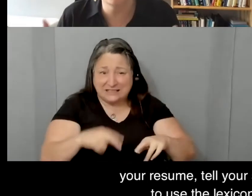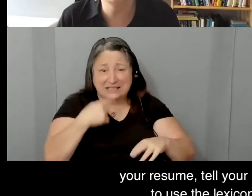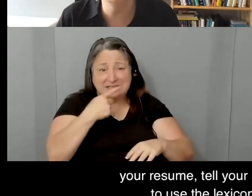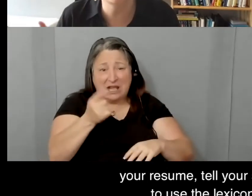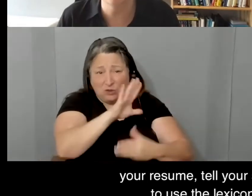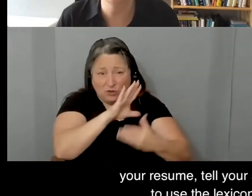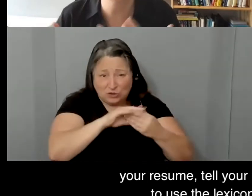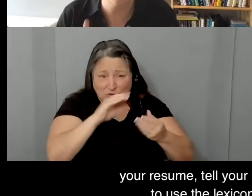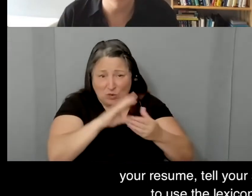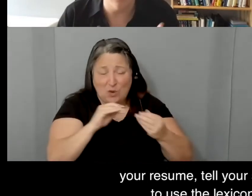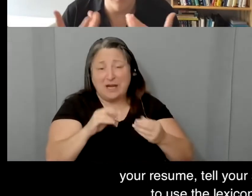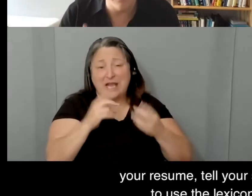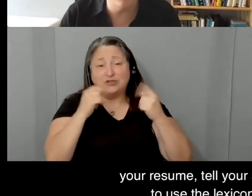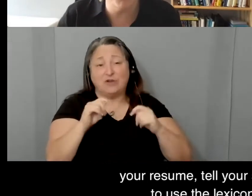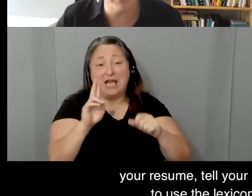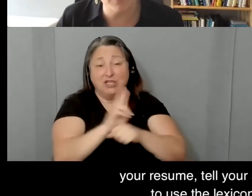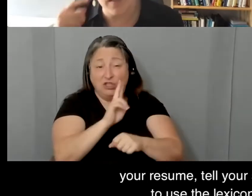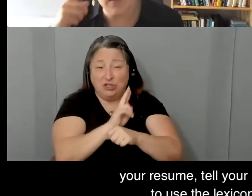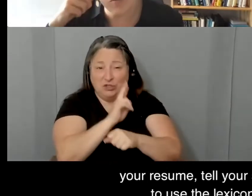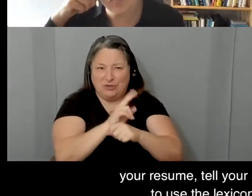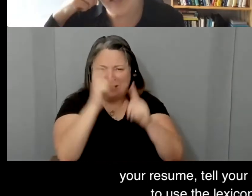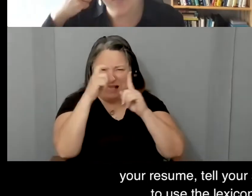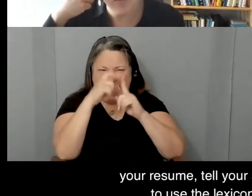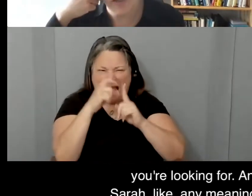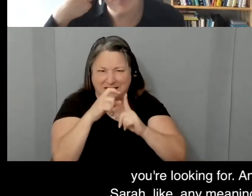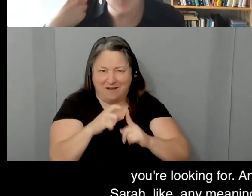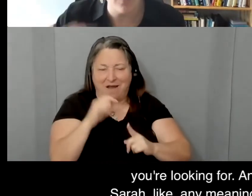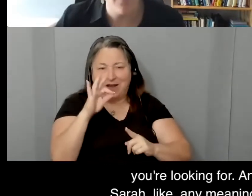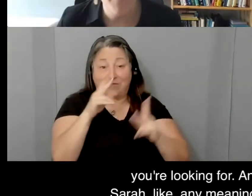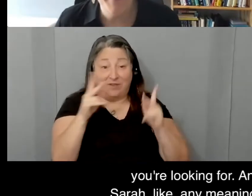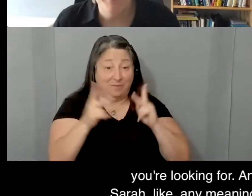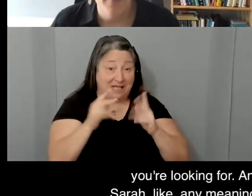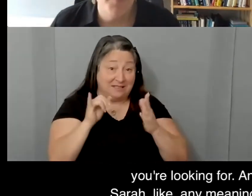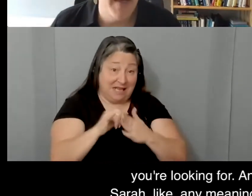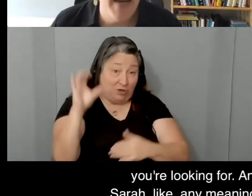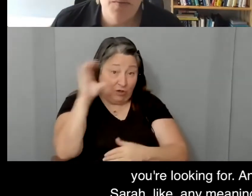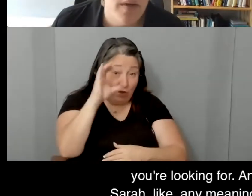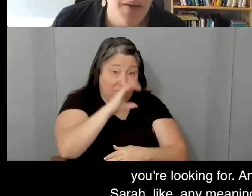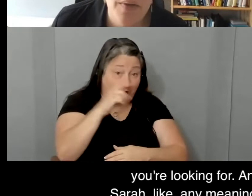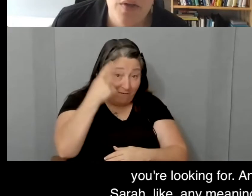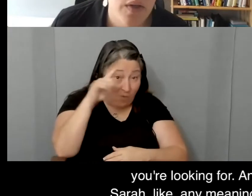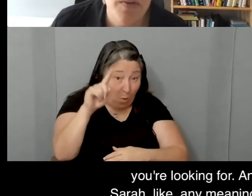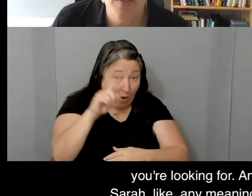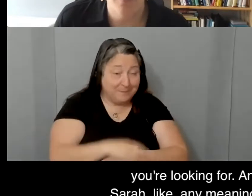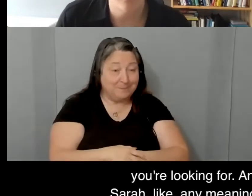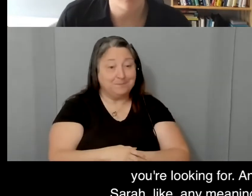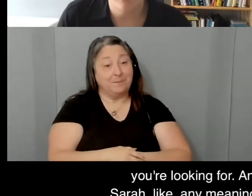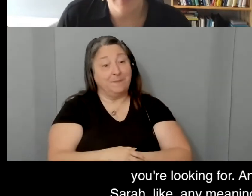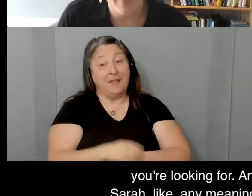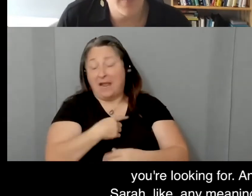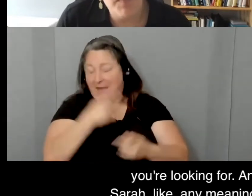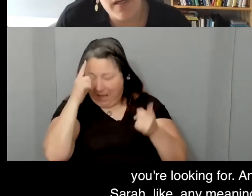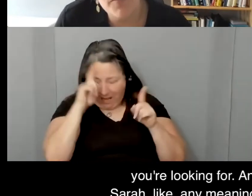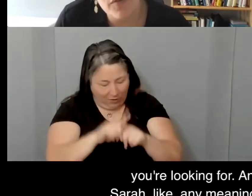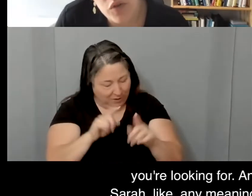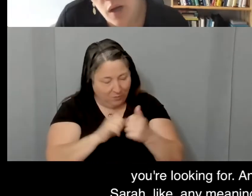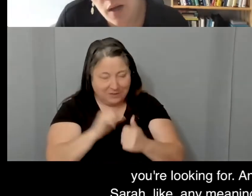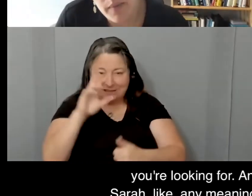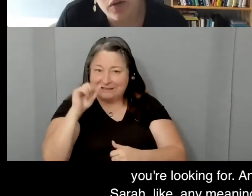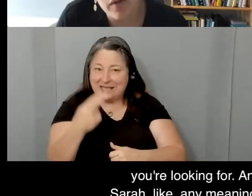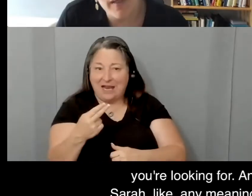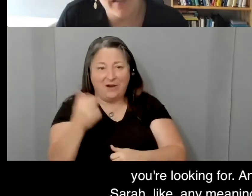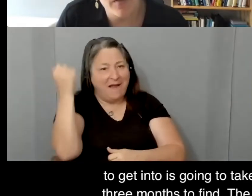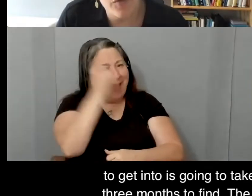to use the lexicon of the place that you're looking for. And I would agree with Sarah, like, any